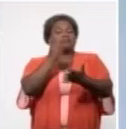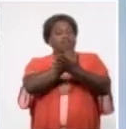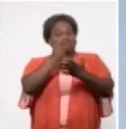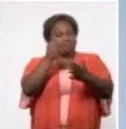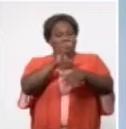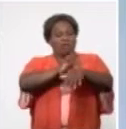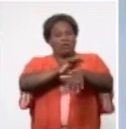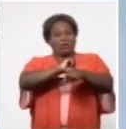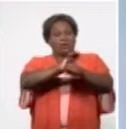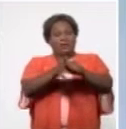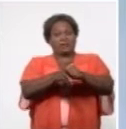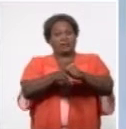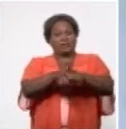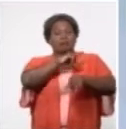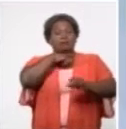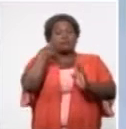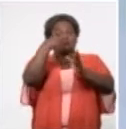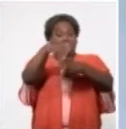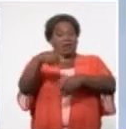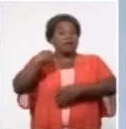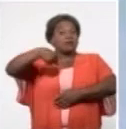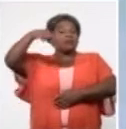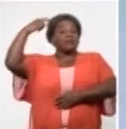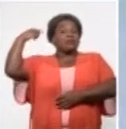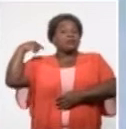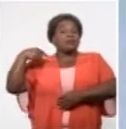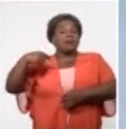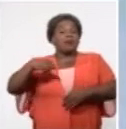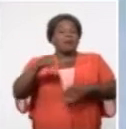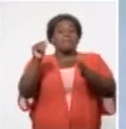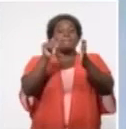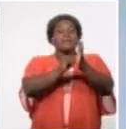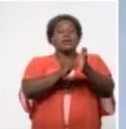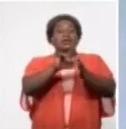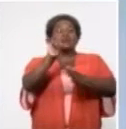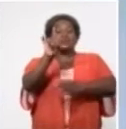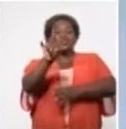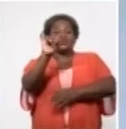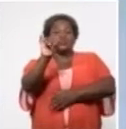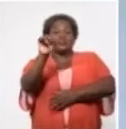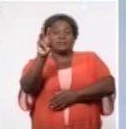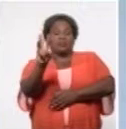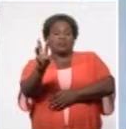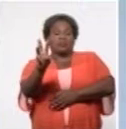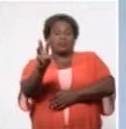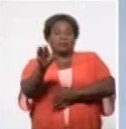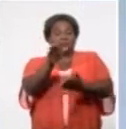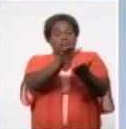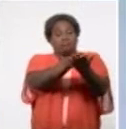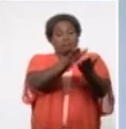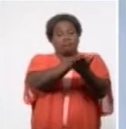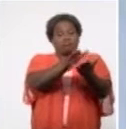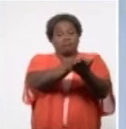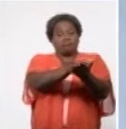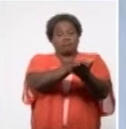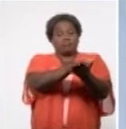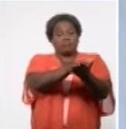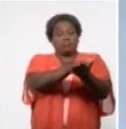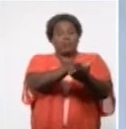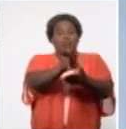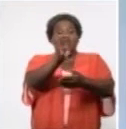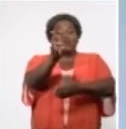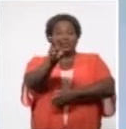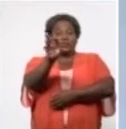1,300 2014 new cases. Yesterday, 1,963 people died in our region for a cumulative